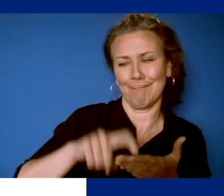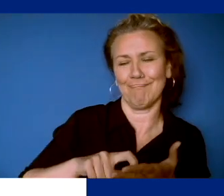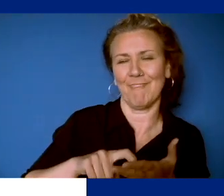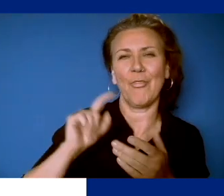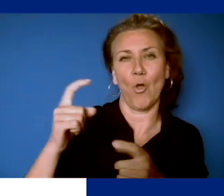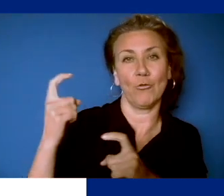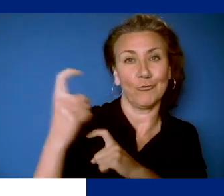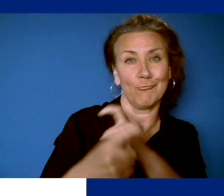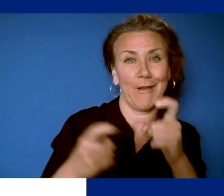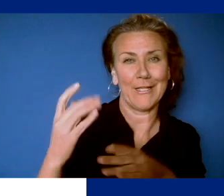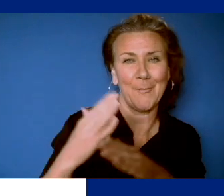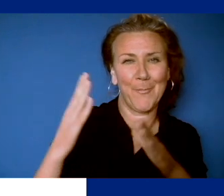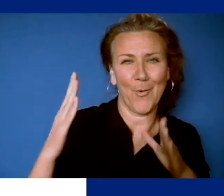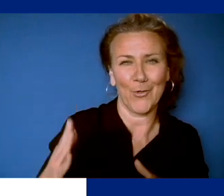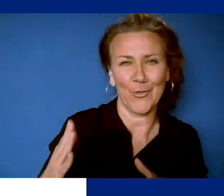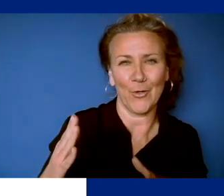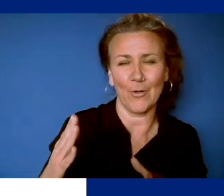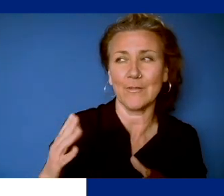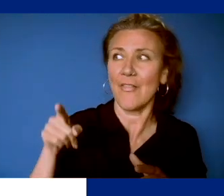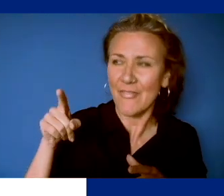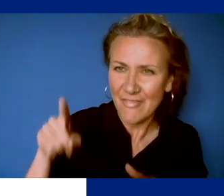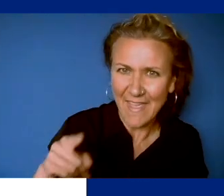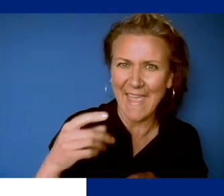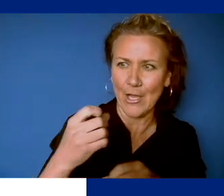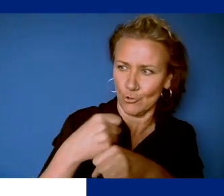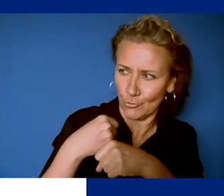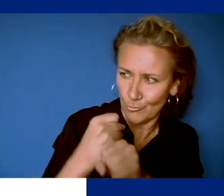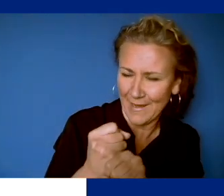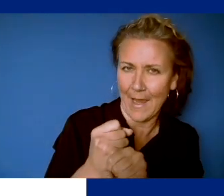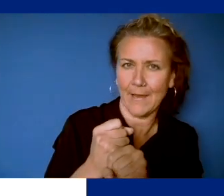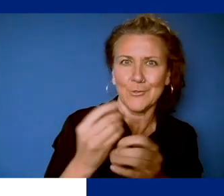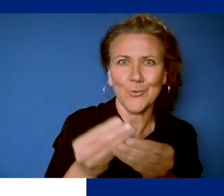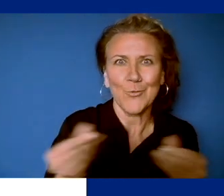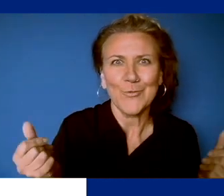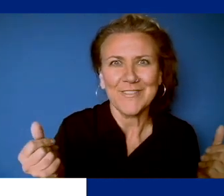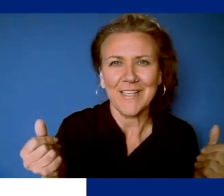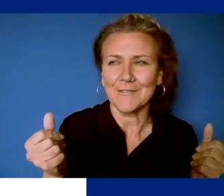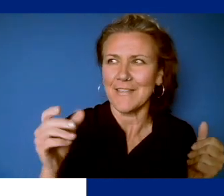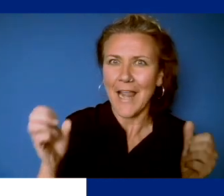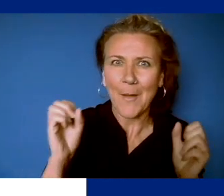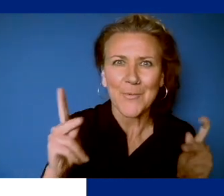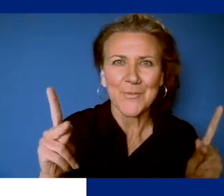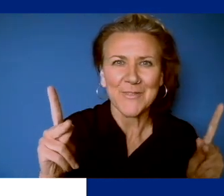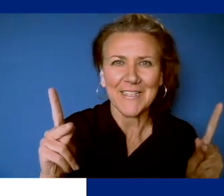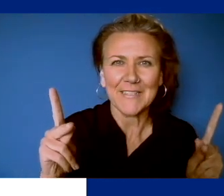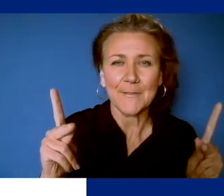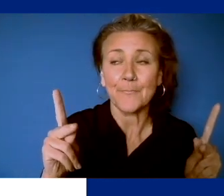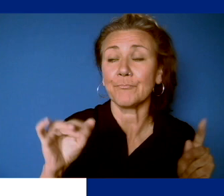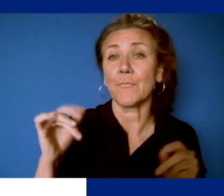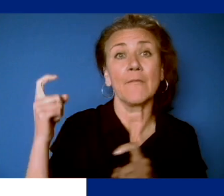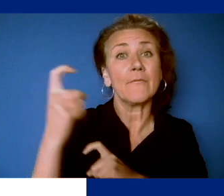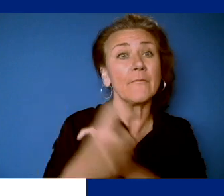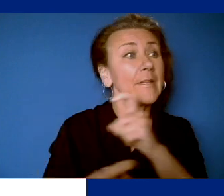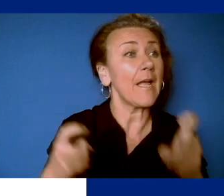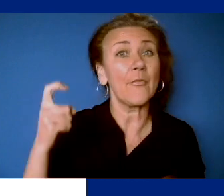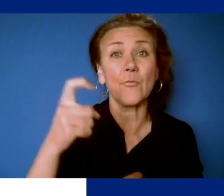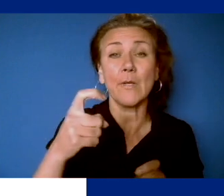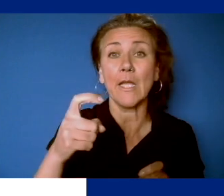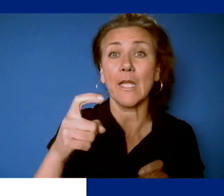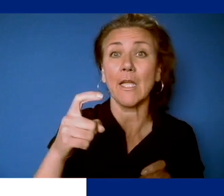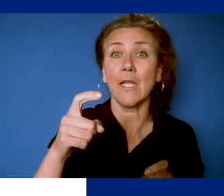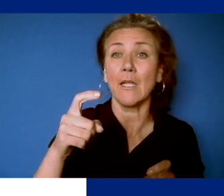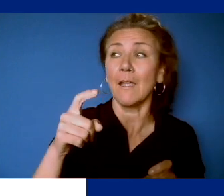grantee partners. They create solutions inherently in their realities. Typically,